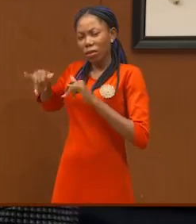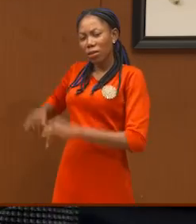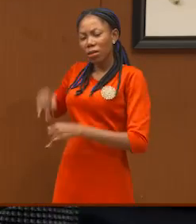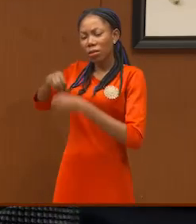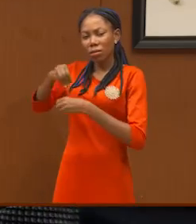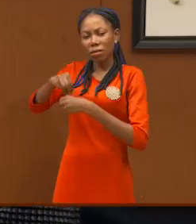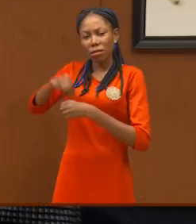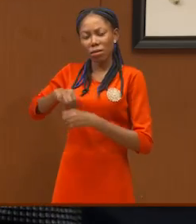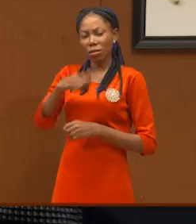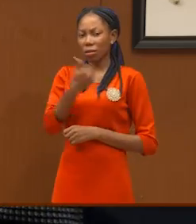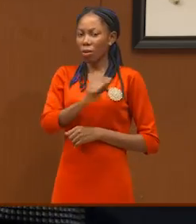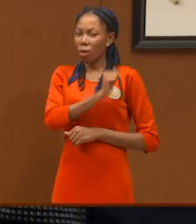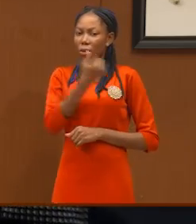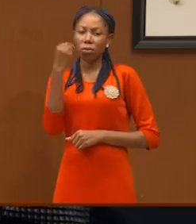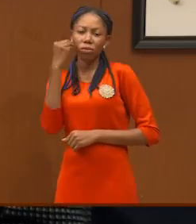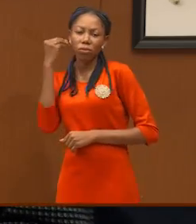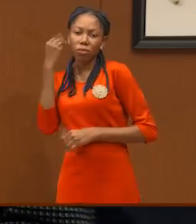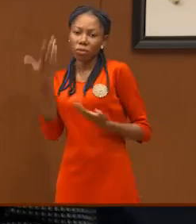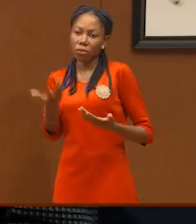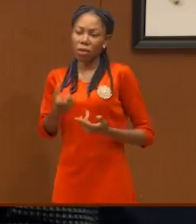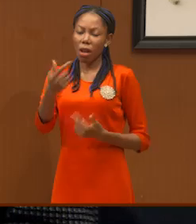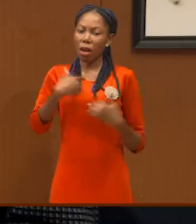I'm the one, I have my own responsibility to.